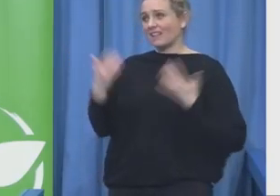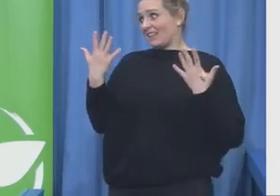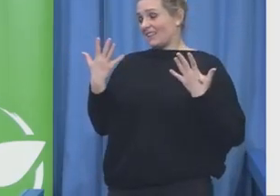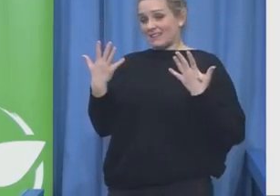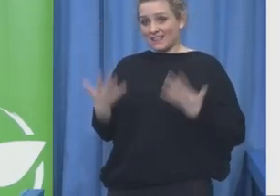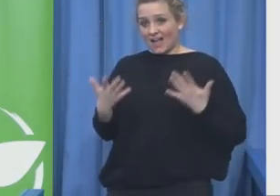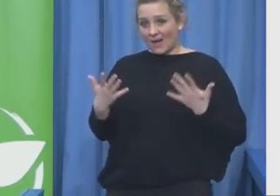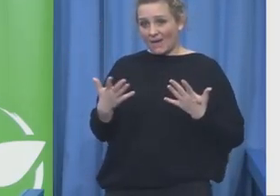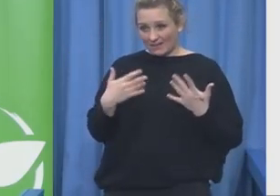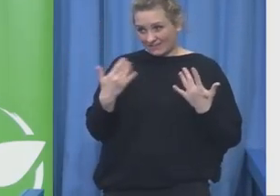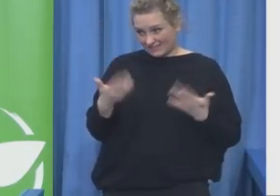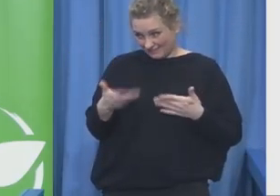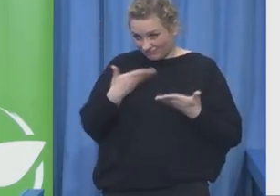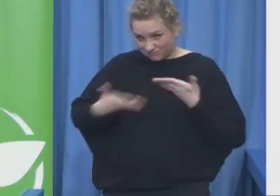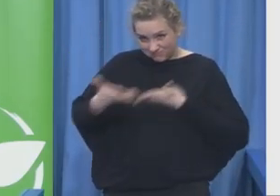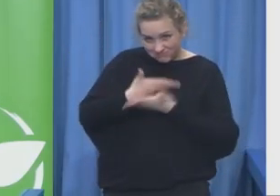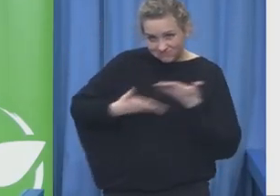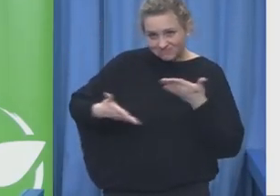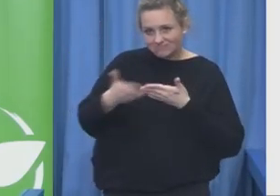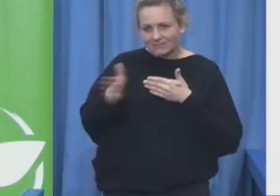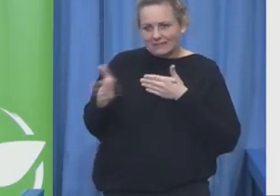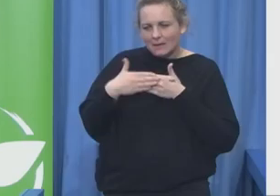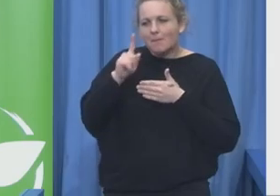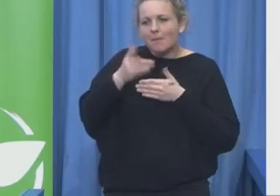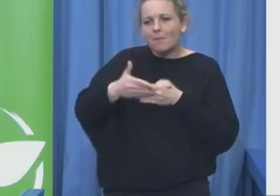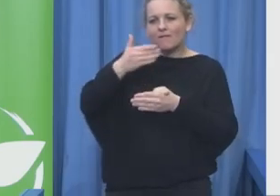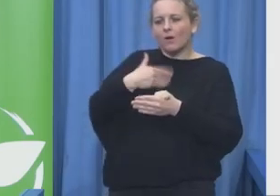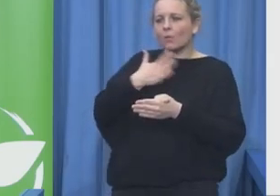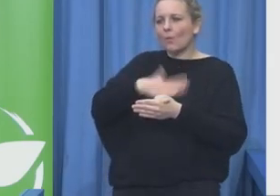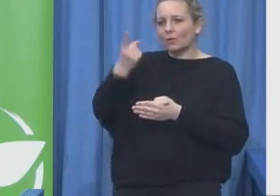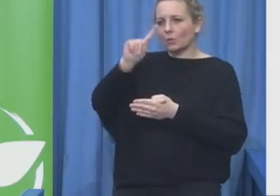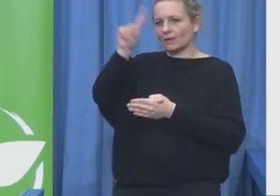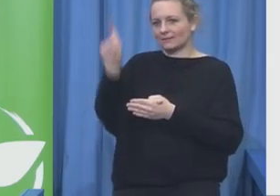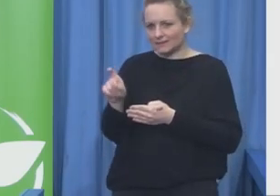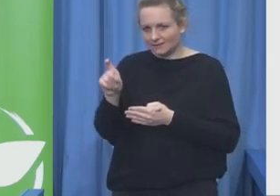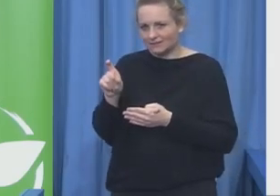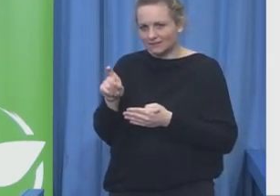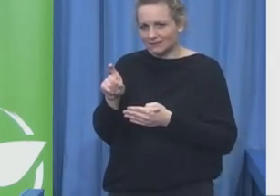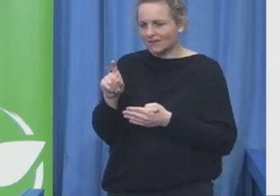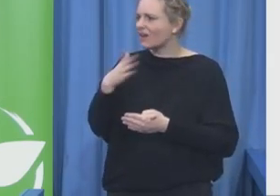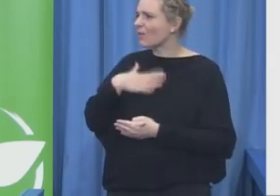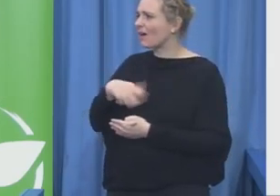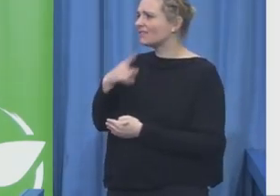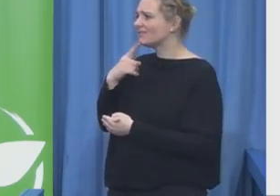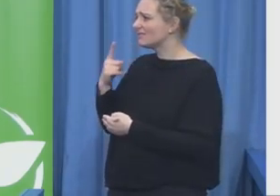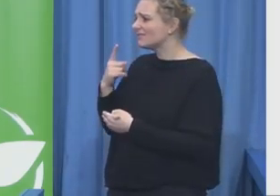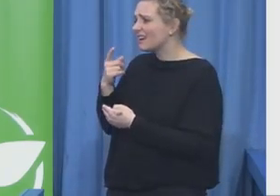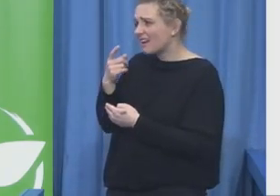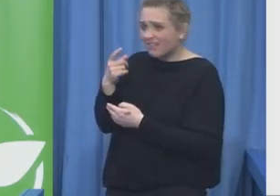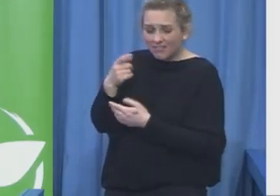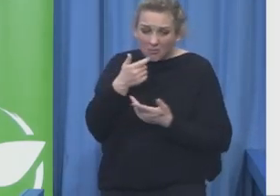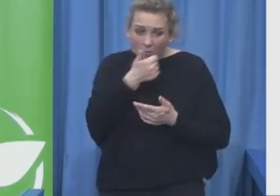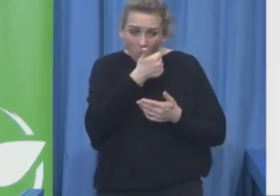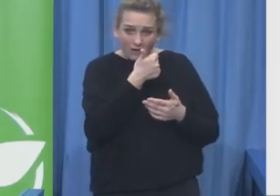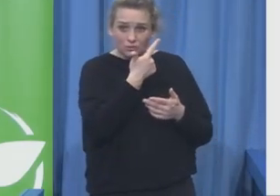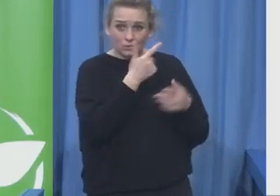but I still encourage you to do it in one or two sentences. What do you see for the future? What's next? Any